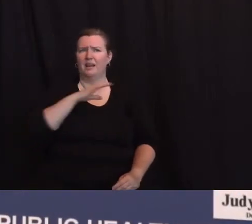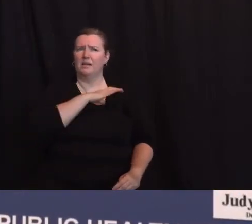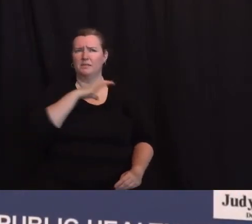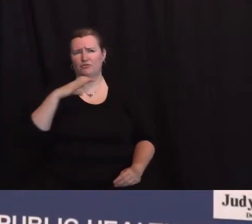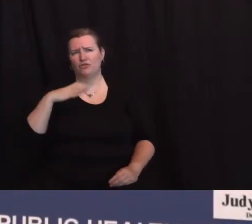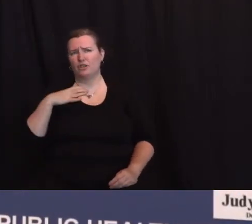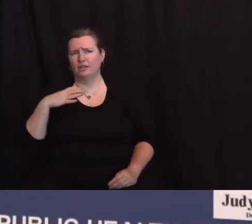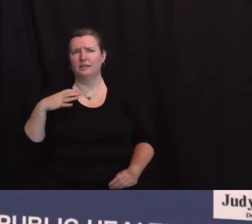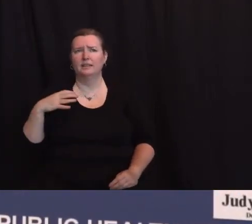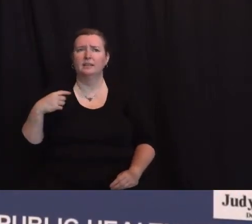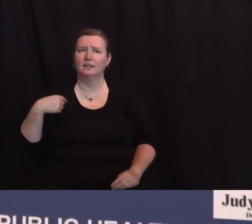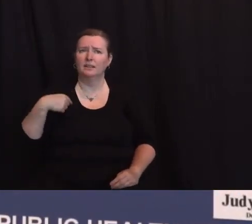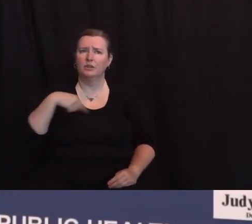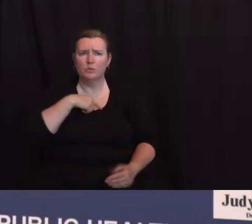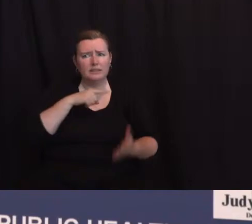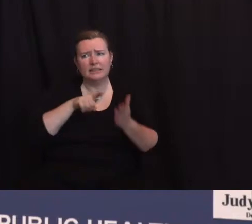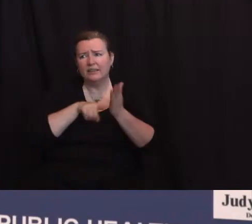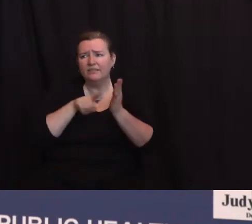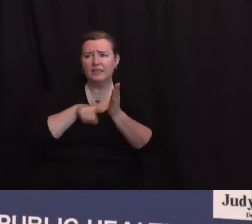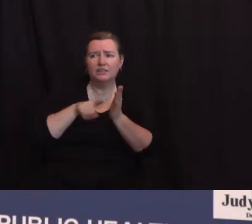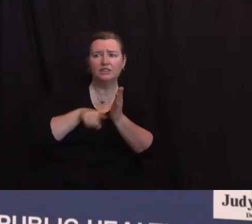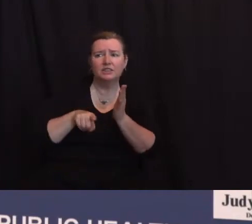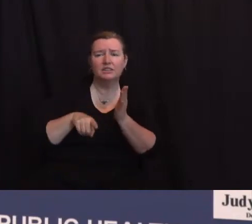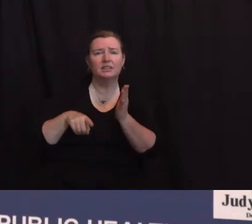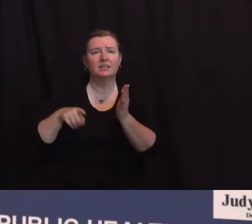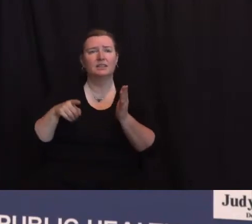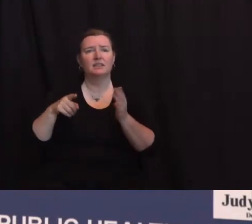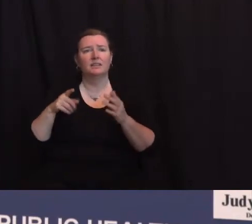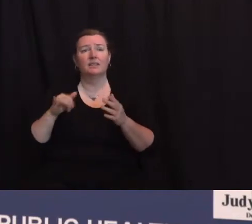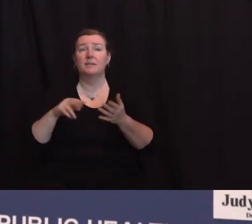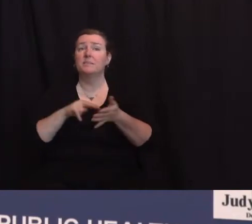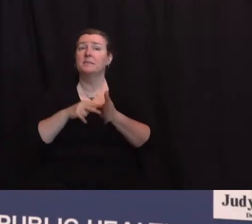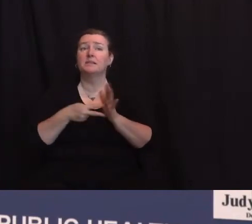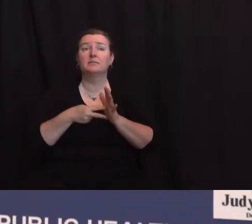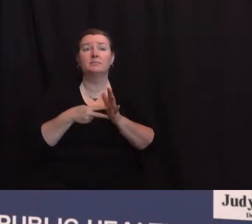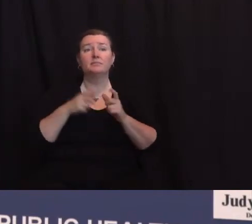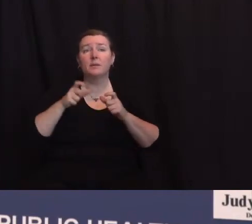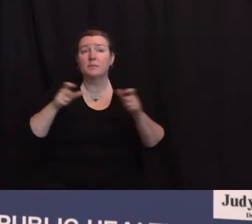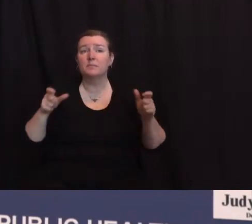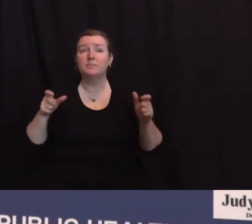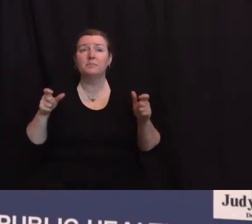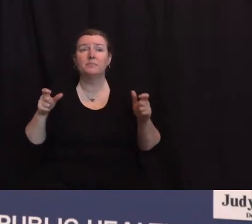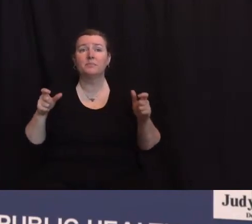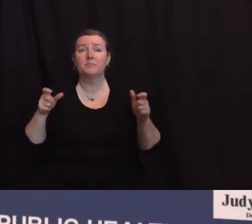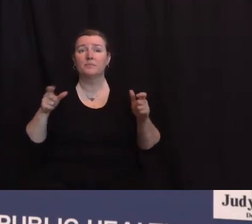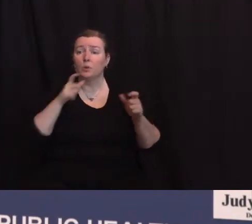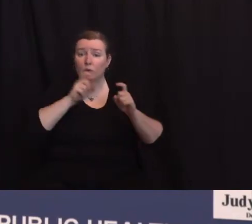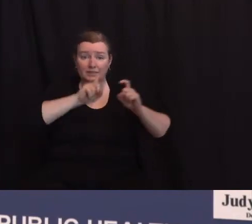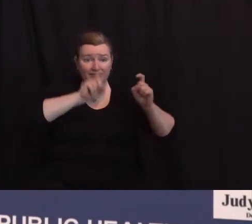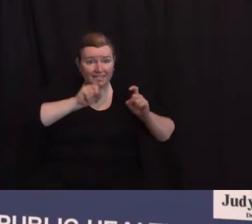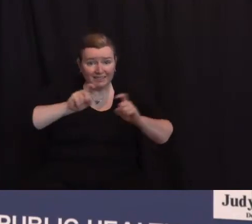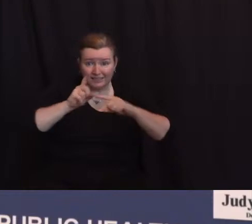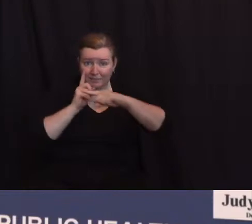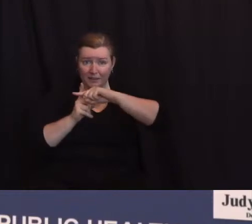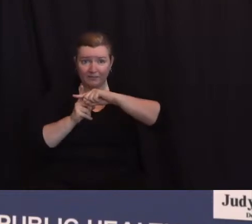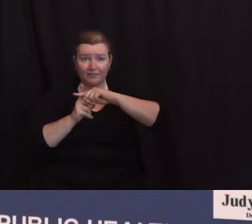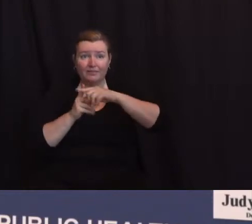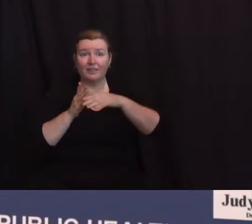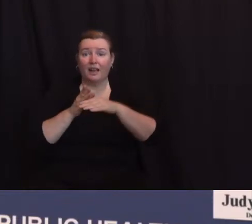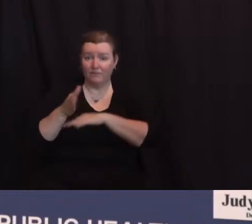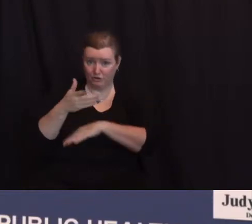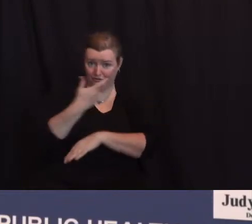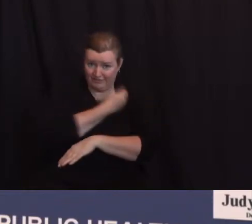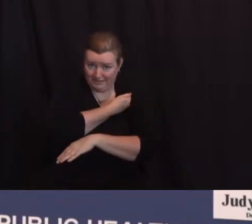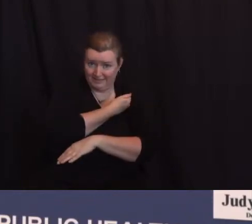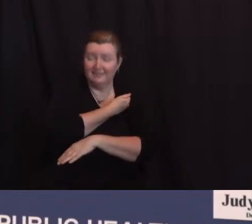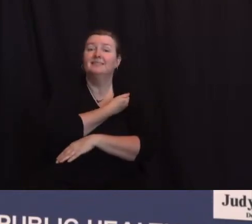been investigating vaccine breakthrough cases, which are defined as individuals who test positive after becoming fully vaccinated.